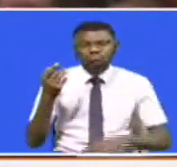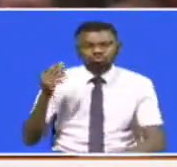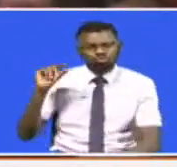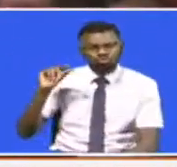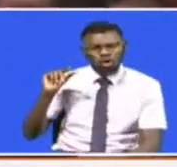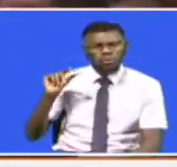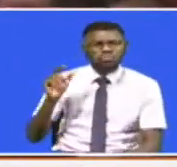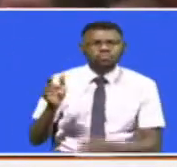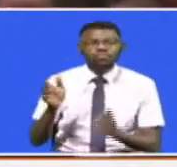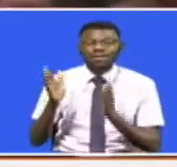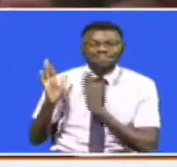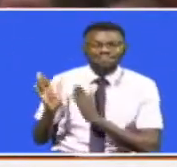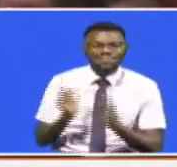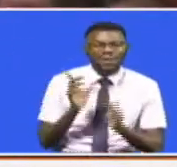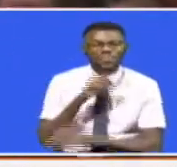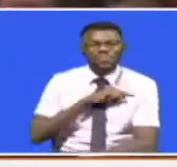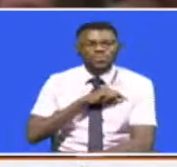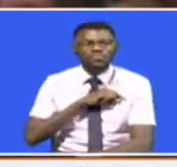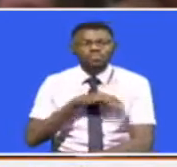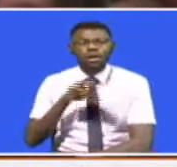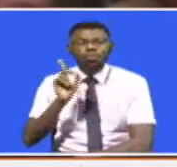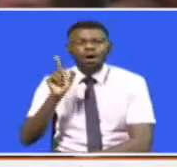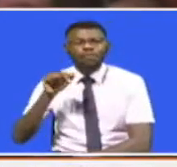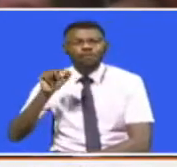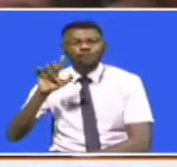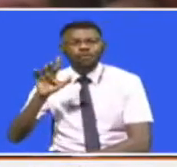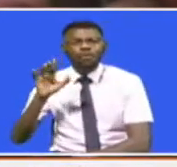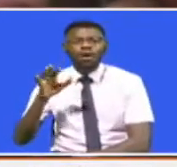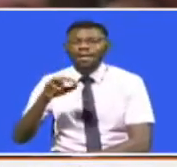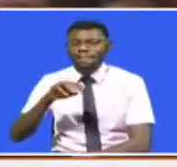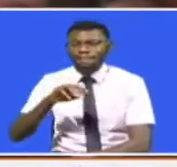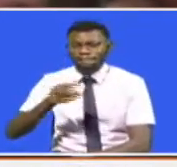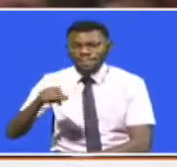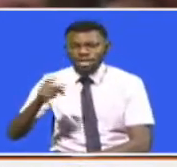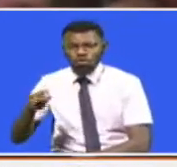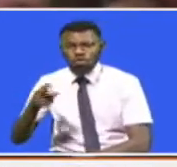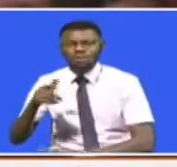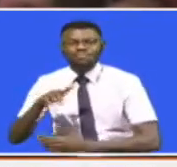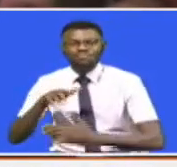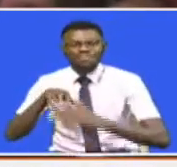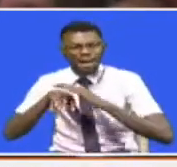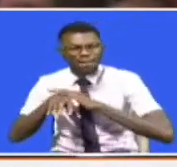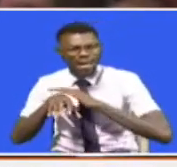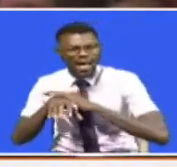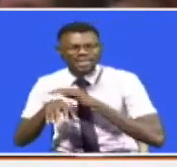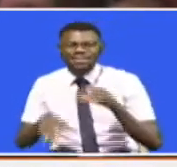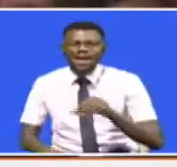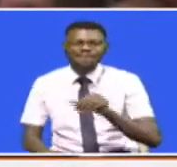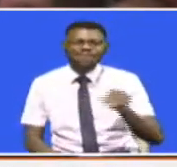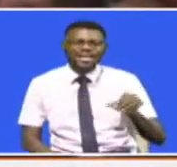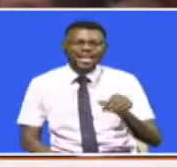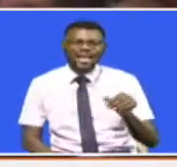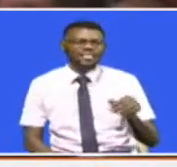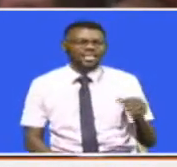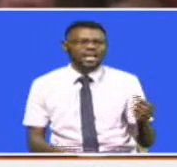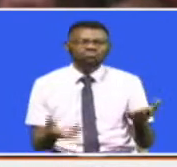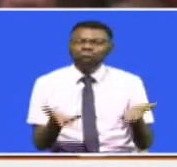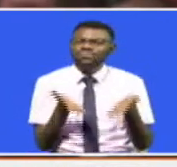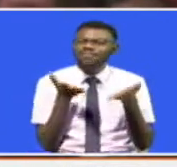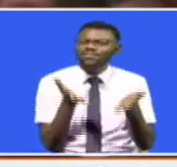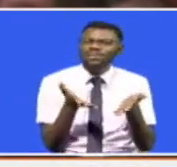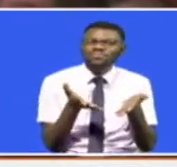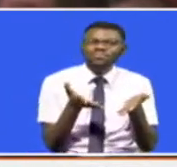arrangements to make 1.4 million bags of fertilizer available at Kenya